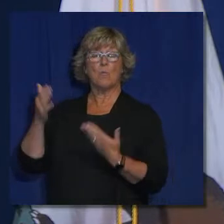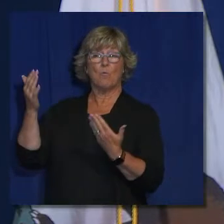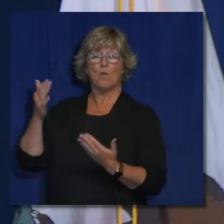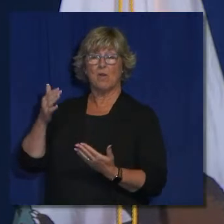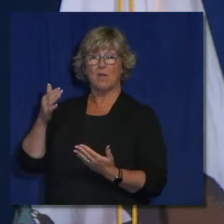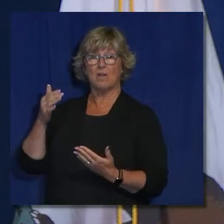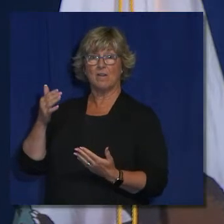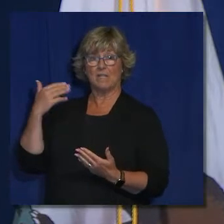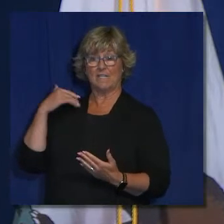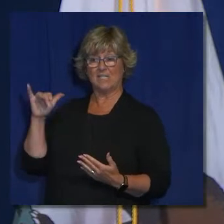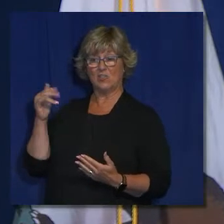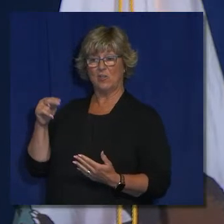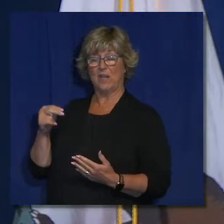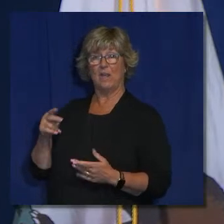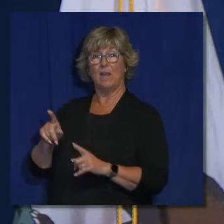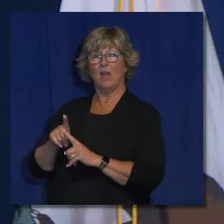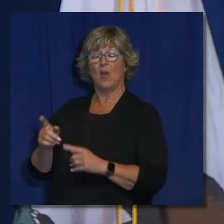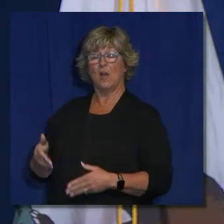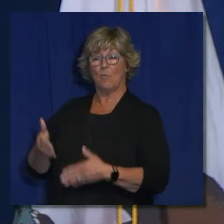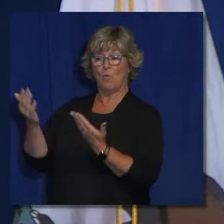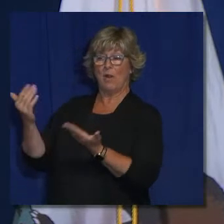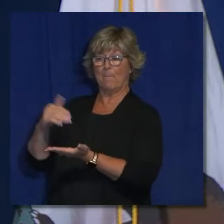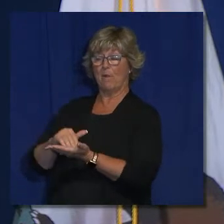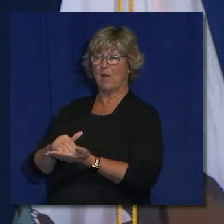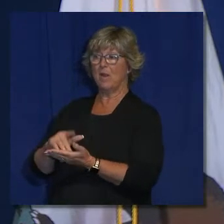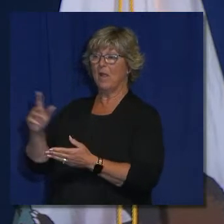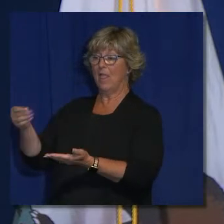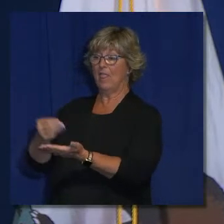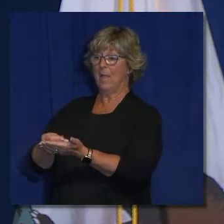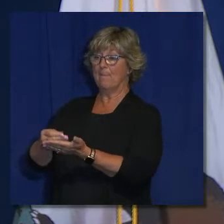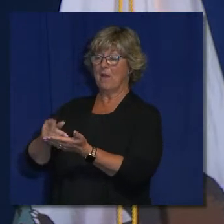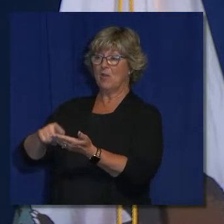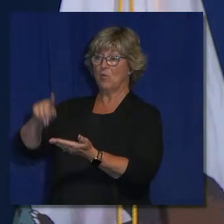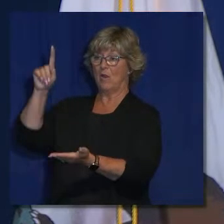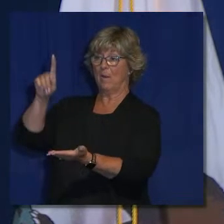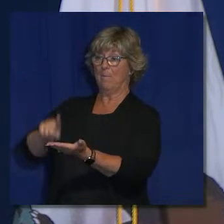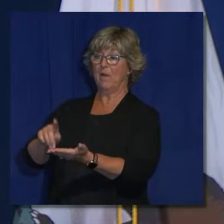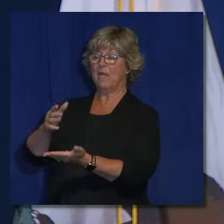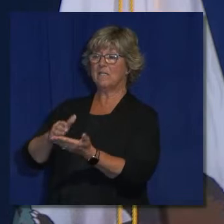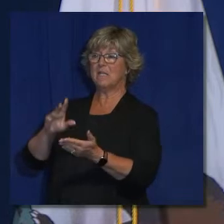today, the money that you've earmarked to pay down some of